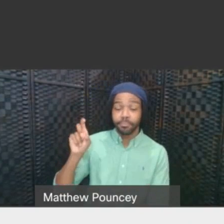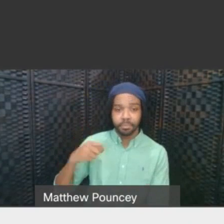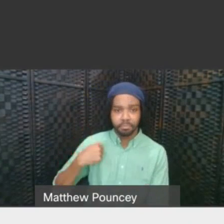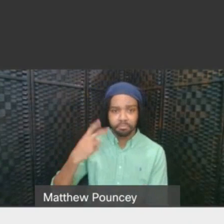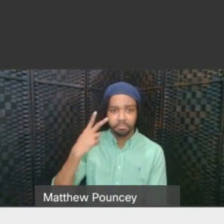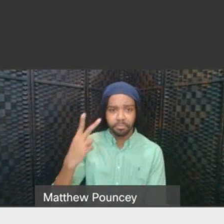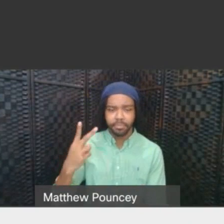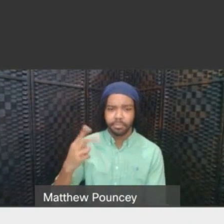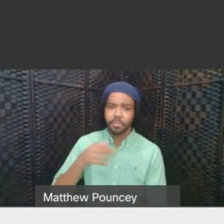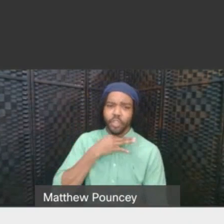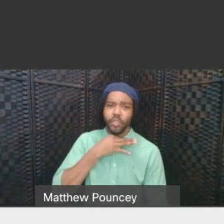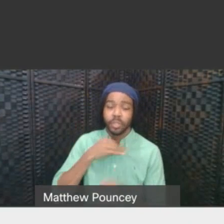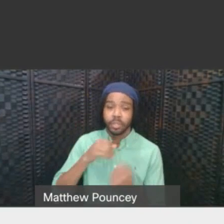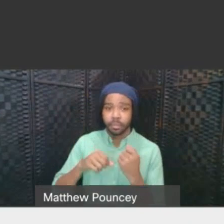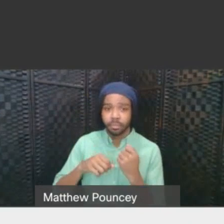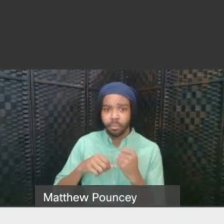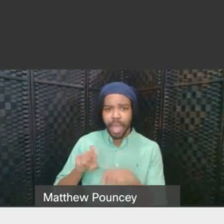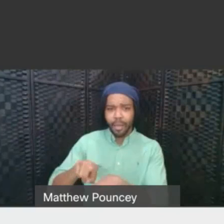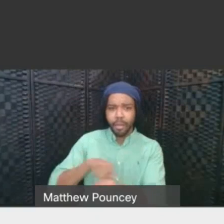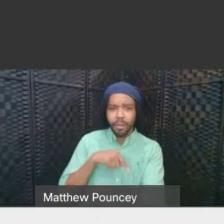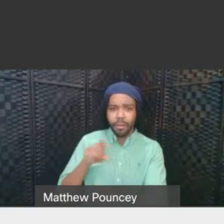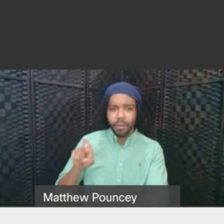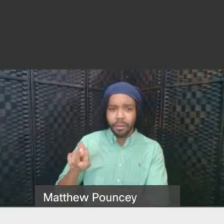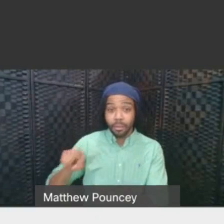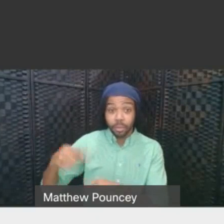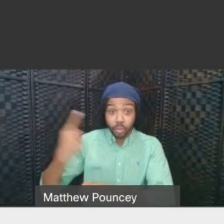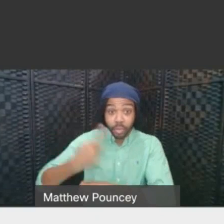How long has it been down? Or is it just today?